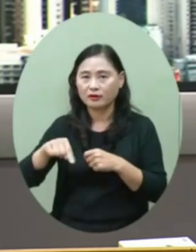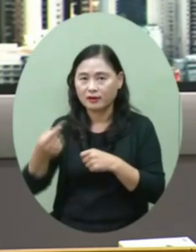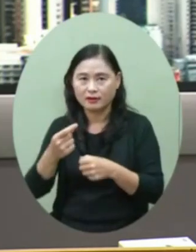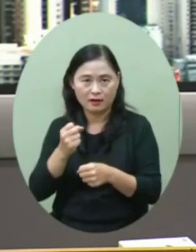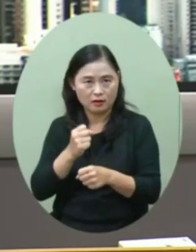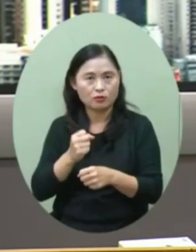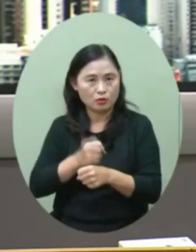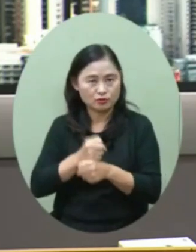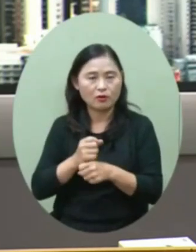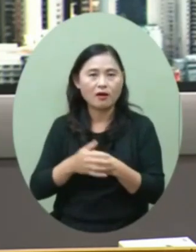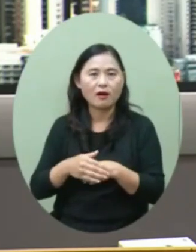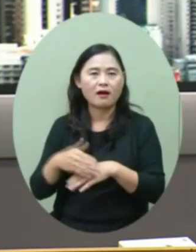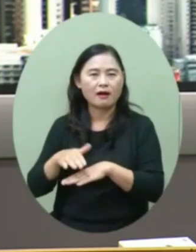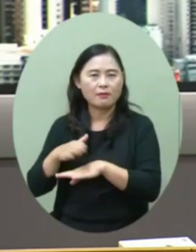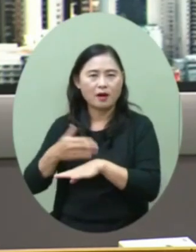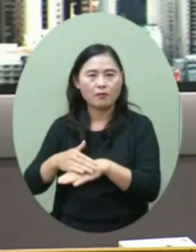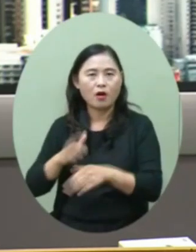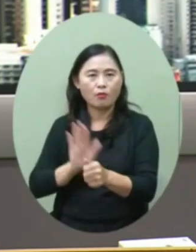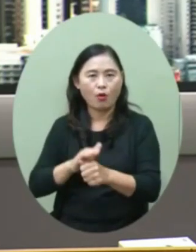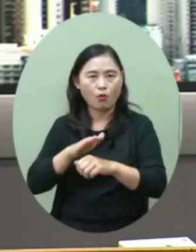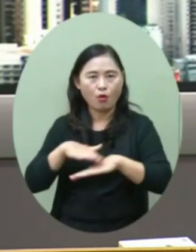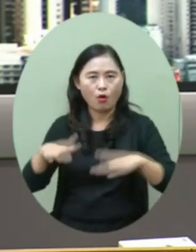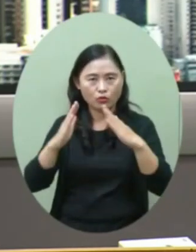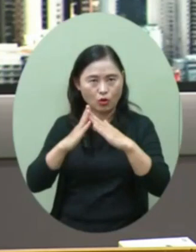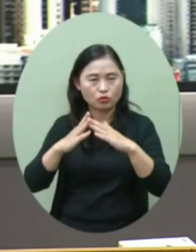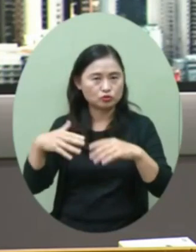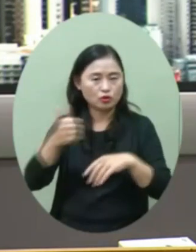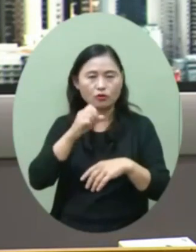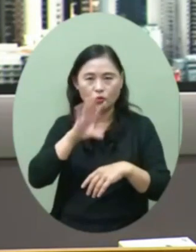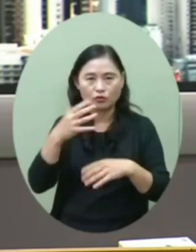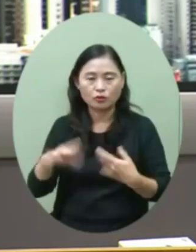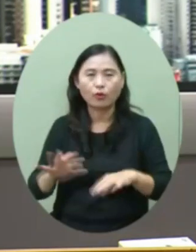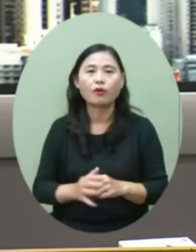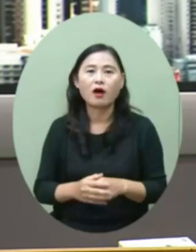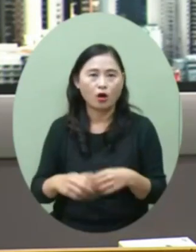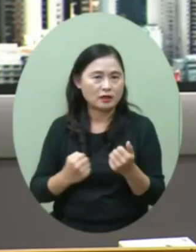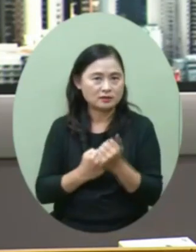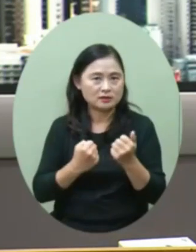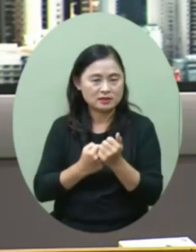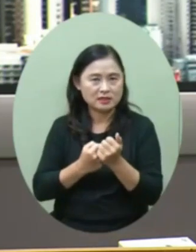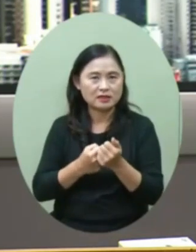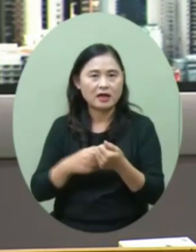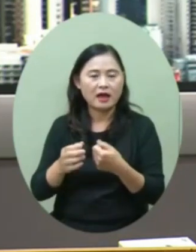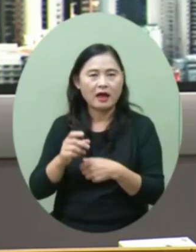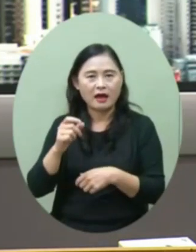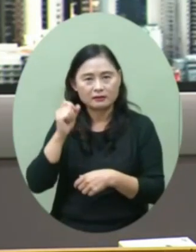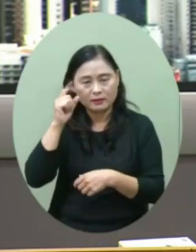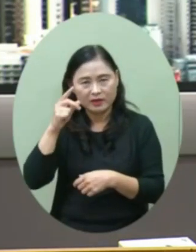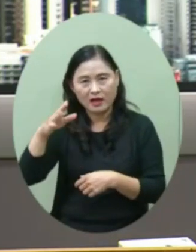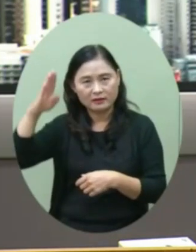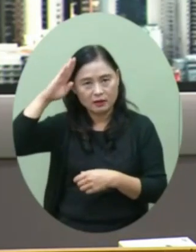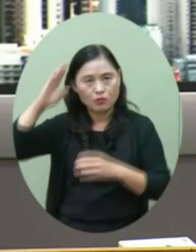do. And of course, that is our duty too. And then for other aspects, as the Secretary for Security said, we